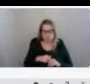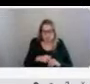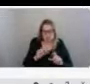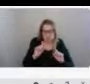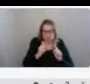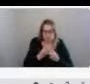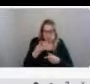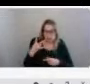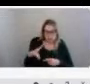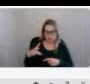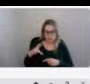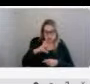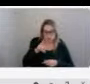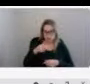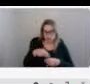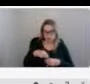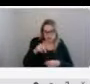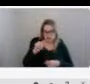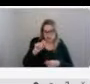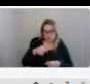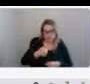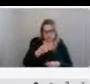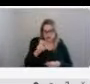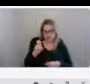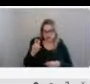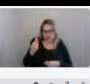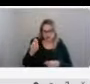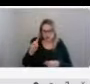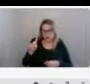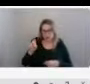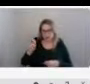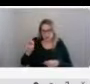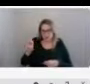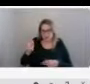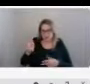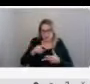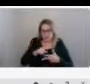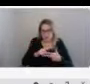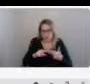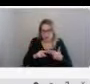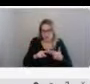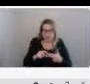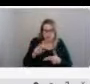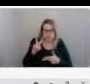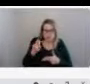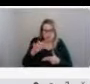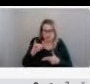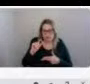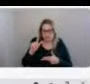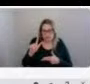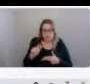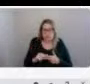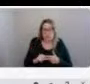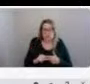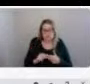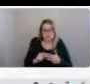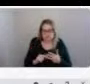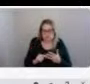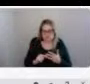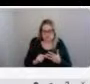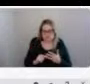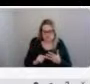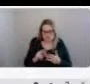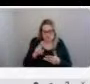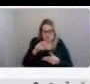17 joins tanka ferdi oral valley marana and veil among other outlined areas the